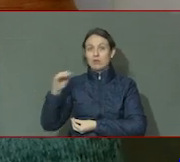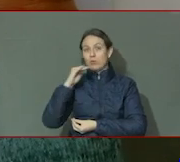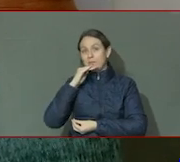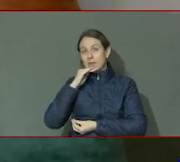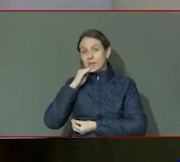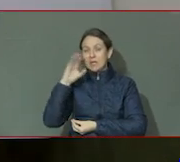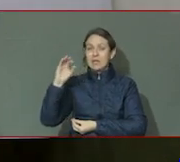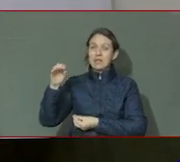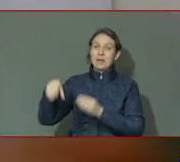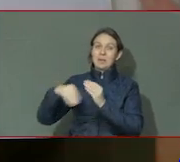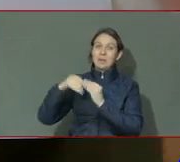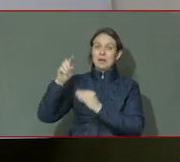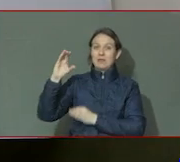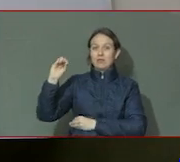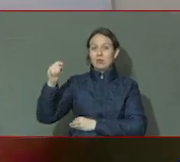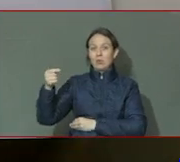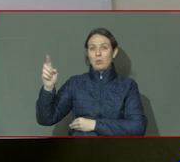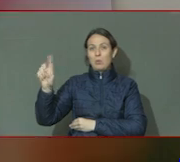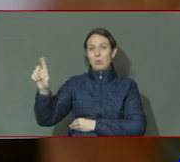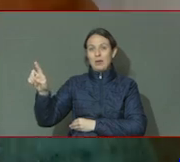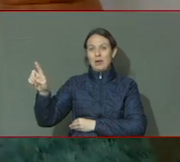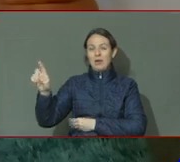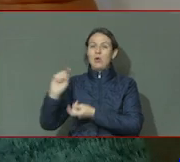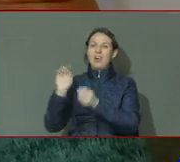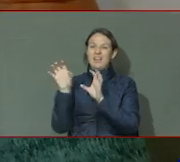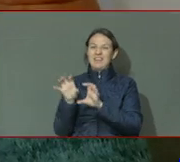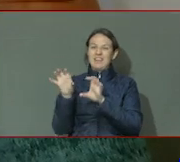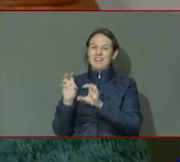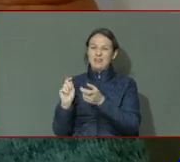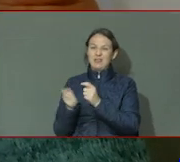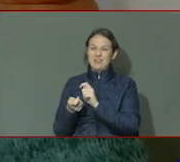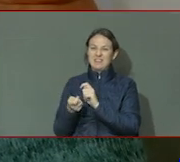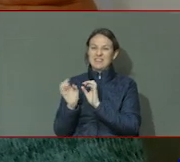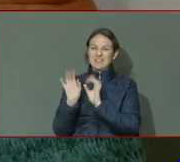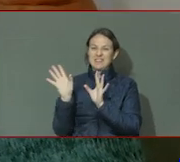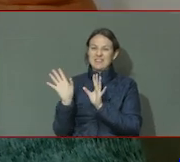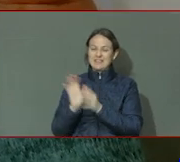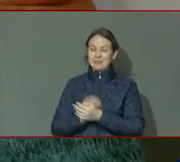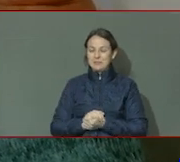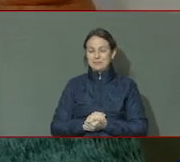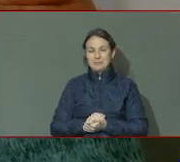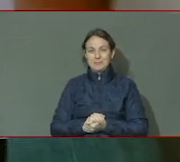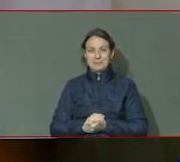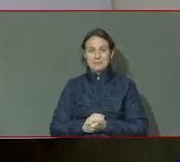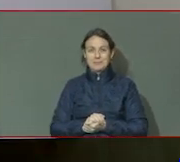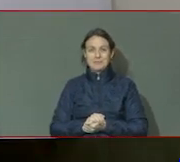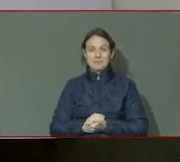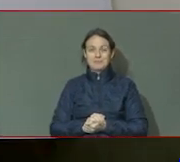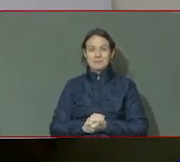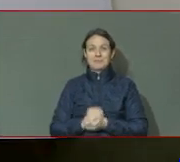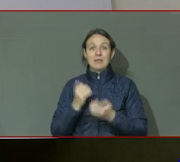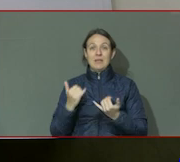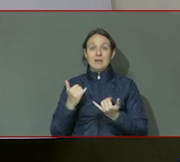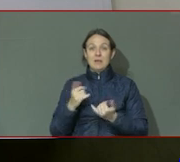be 0,11. So let me write it in pink. That is 0,11. Now I just use